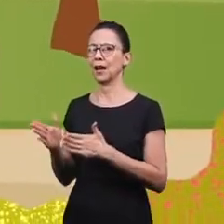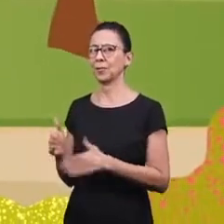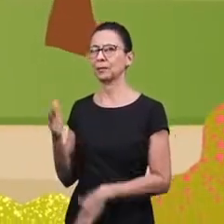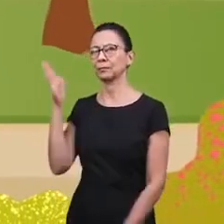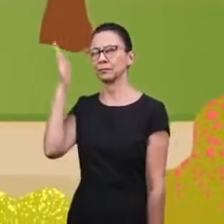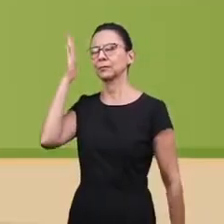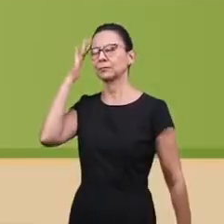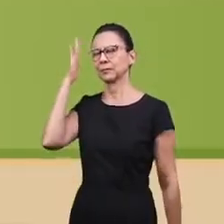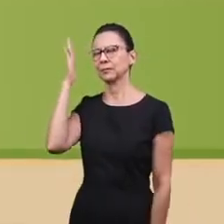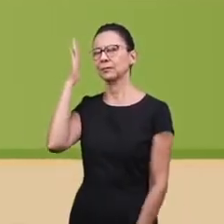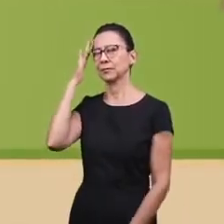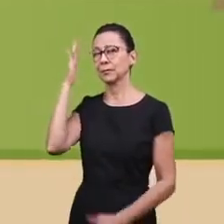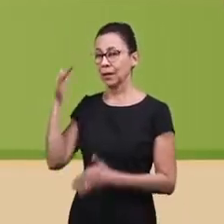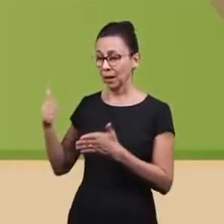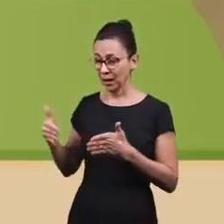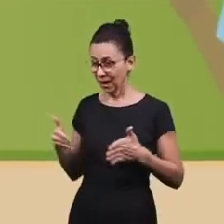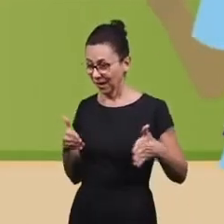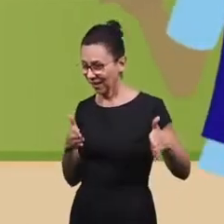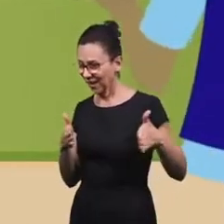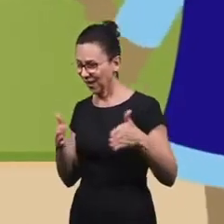who know the way to eternity,